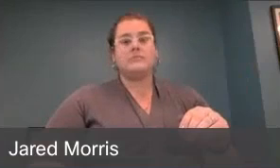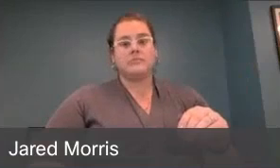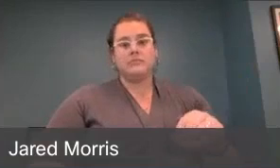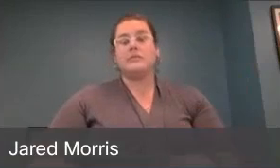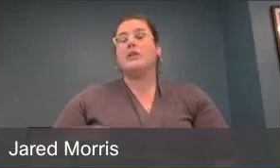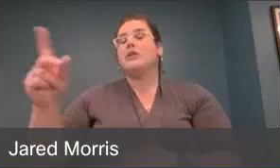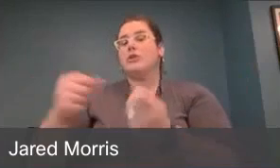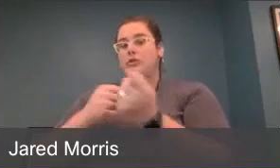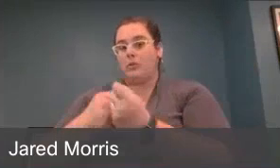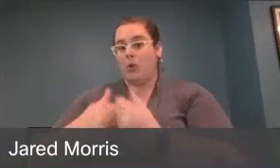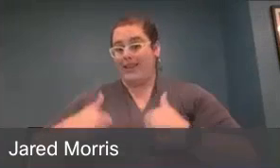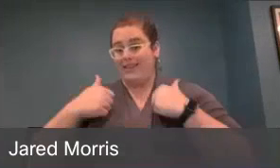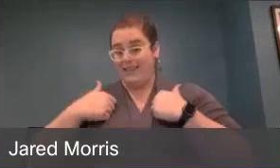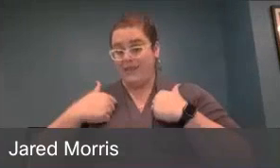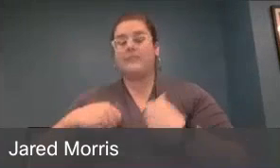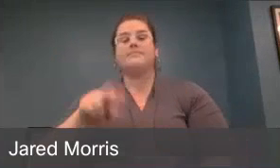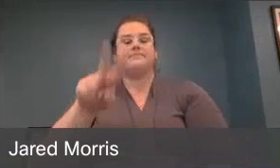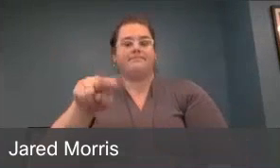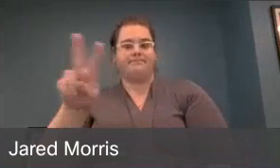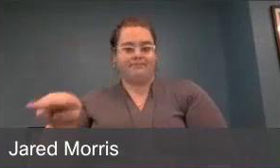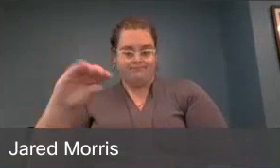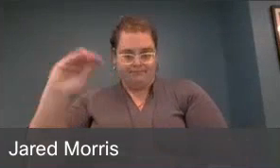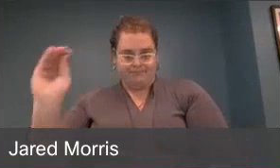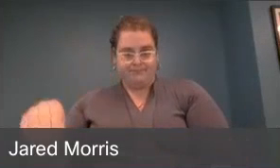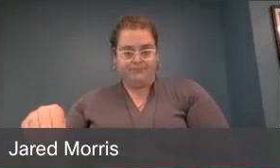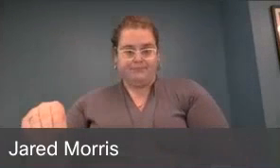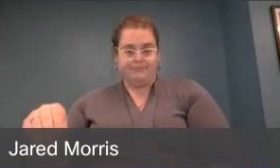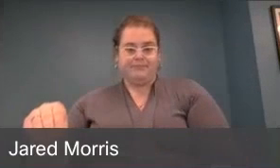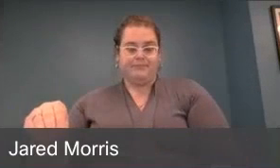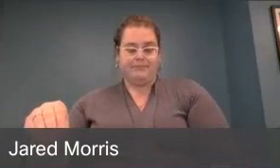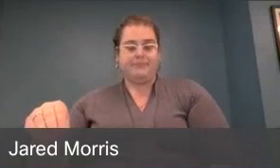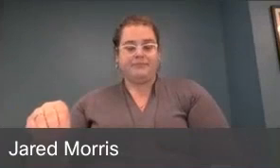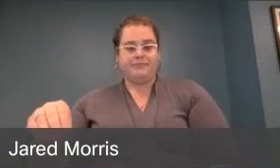supported living, it's 22%. And